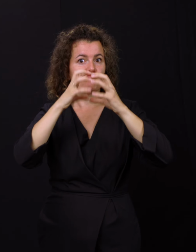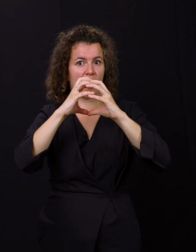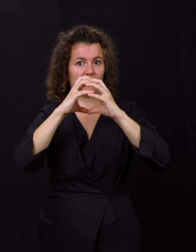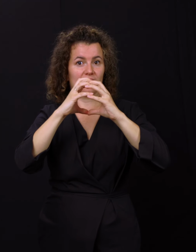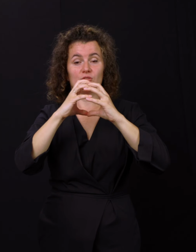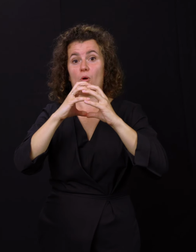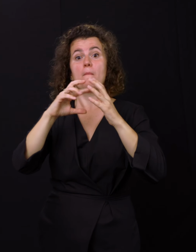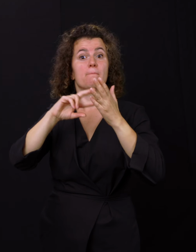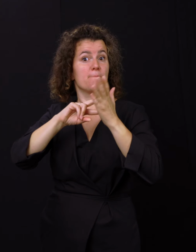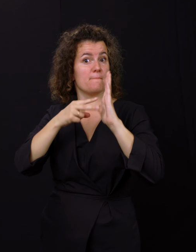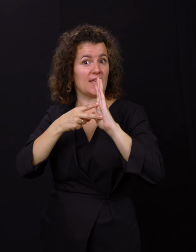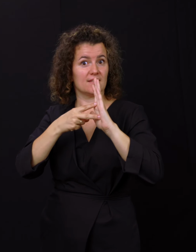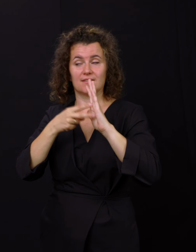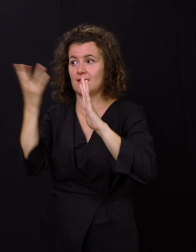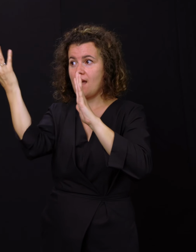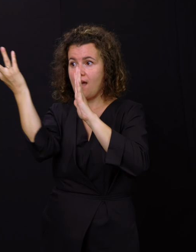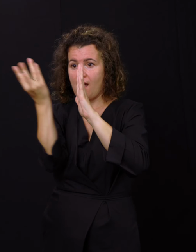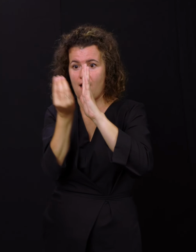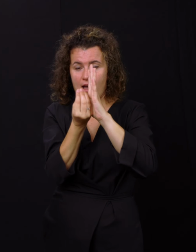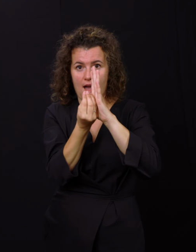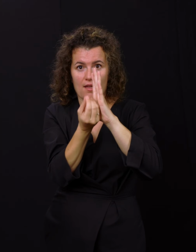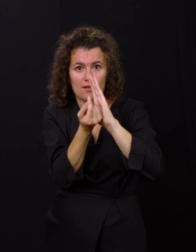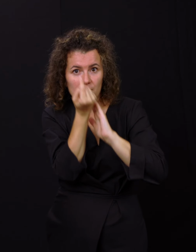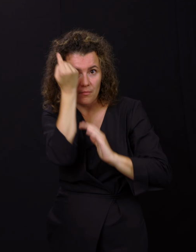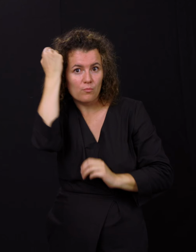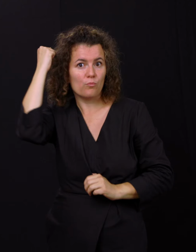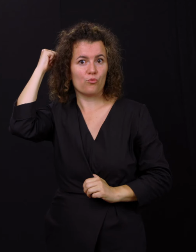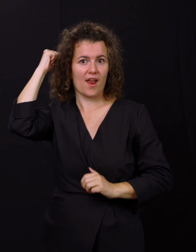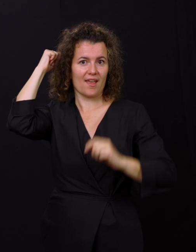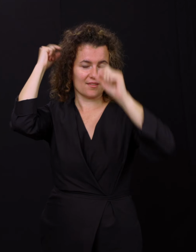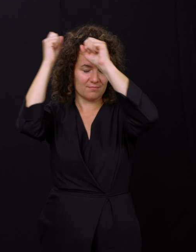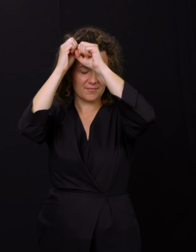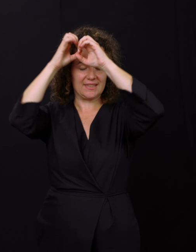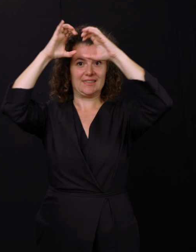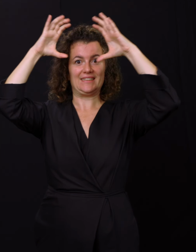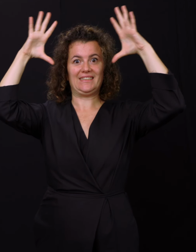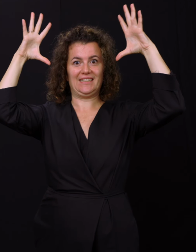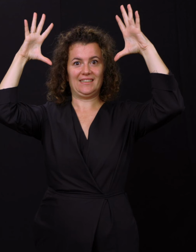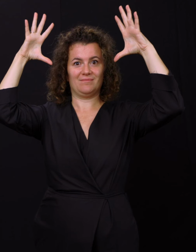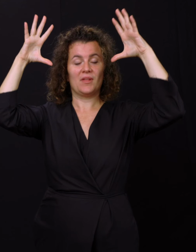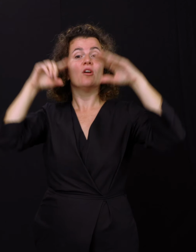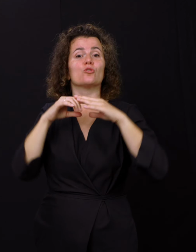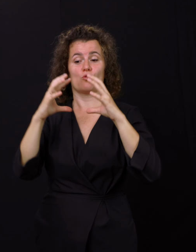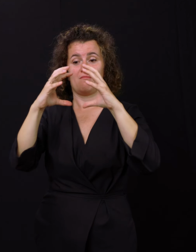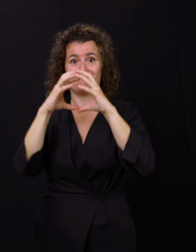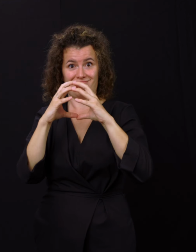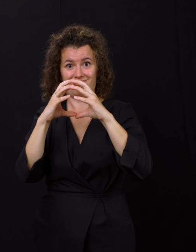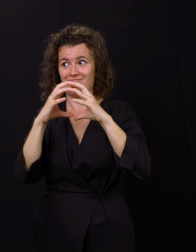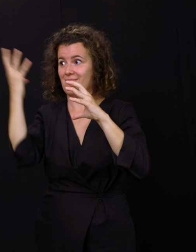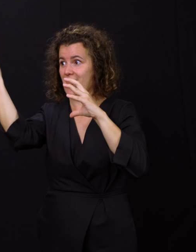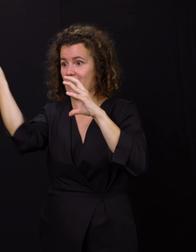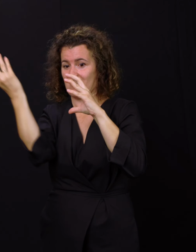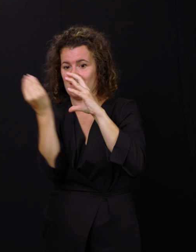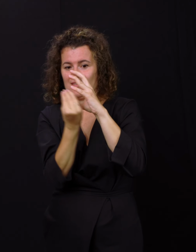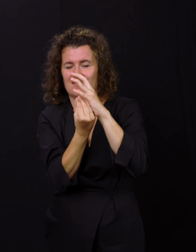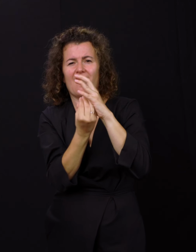brain, where the perception of the image is happening. So as you can see, the retina is not only a camera, but